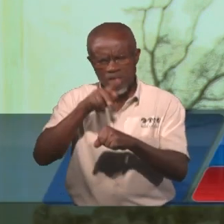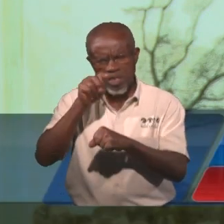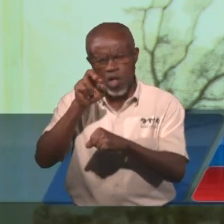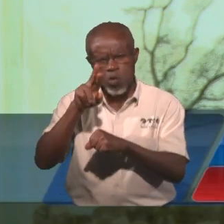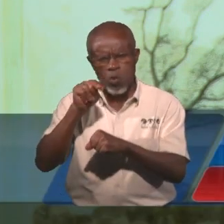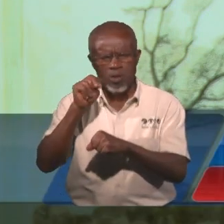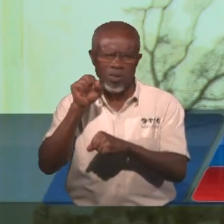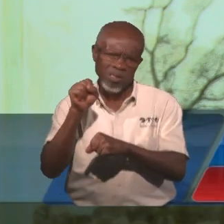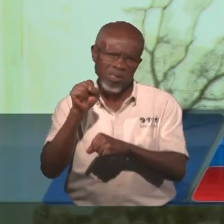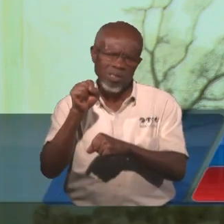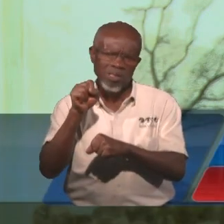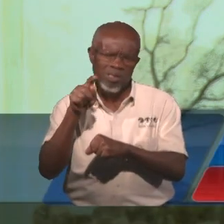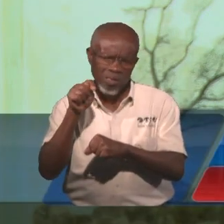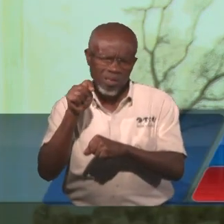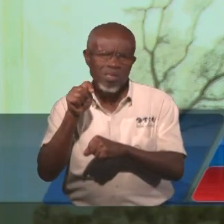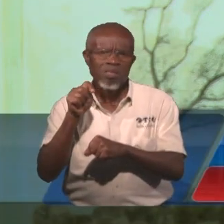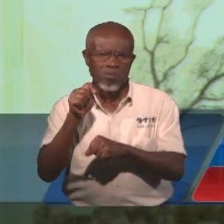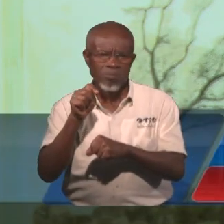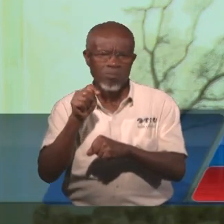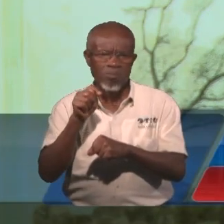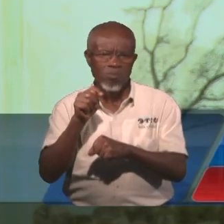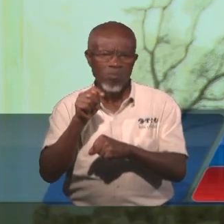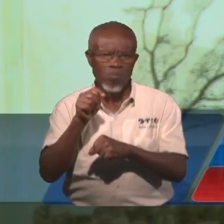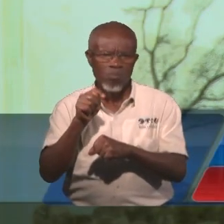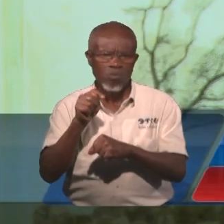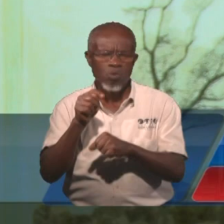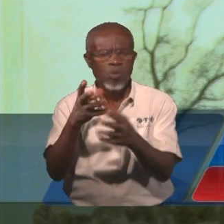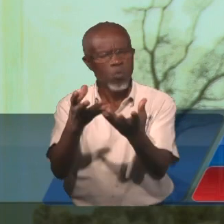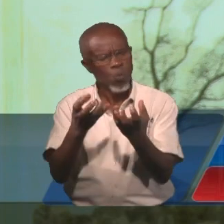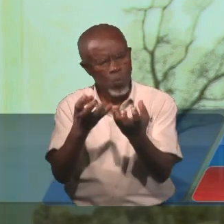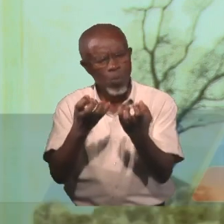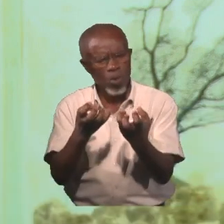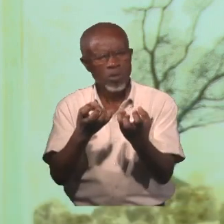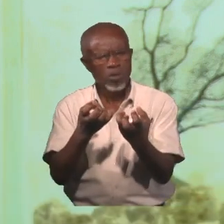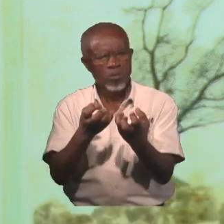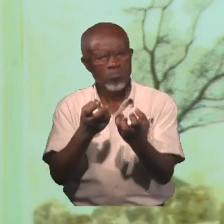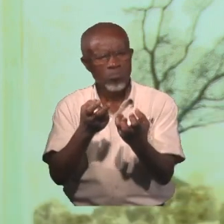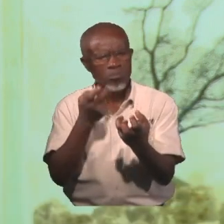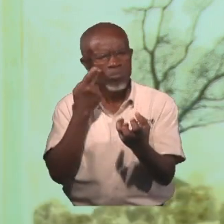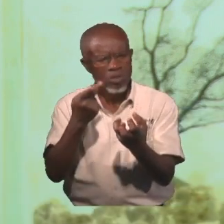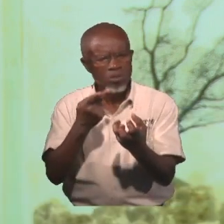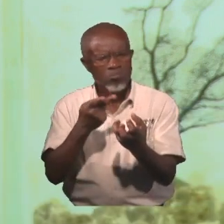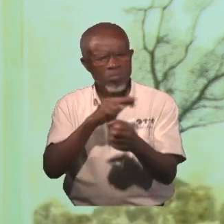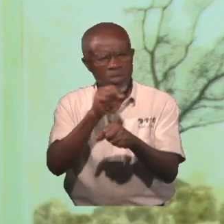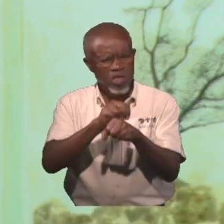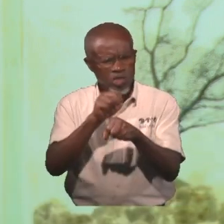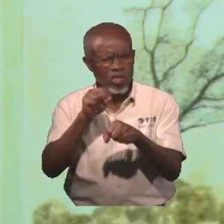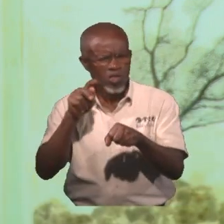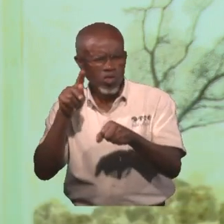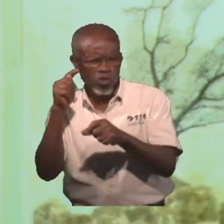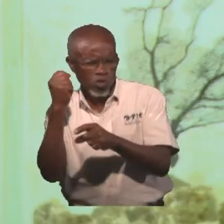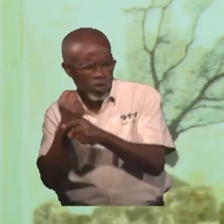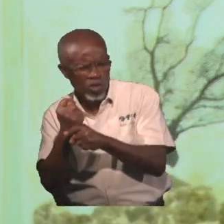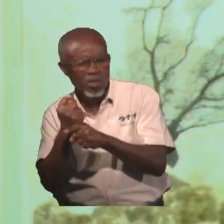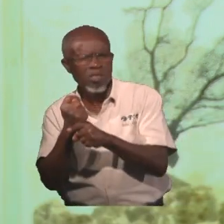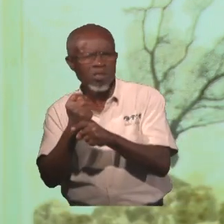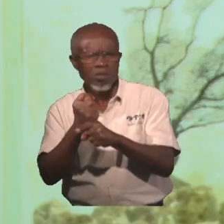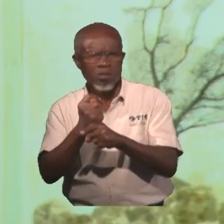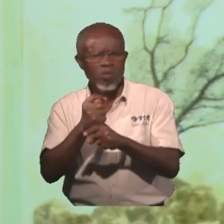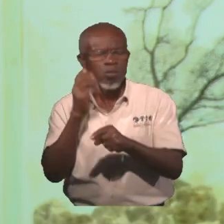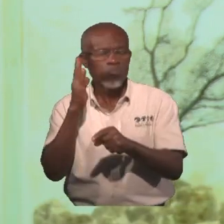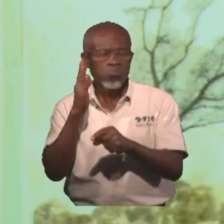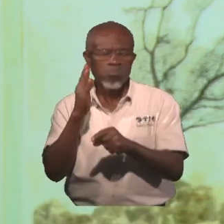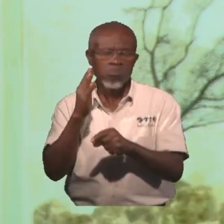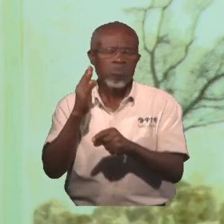environmental exhibitions and these things. So what we want to do is the National Trust has committed to getting